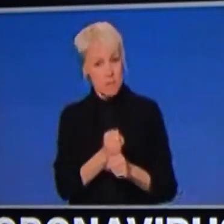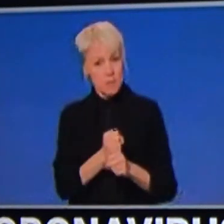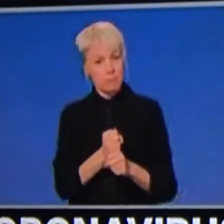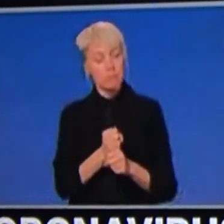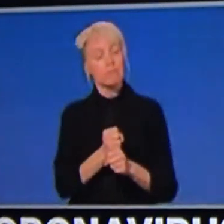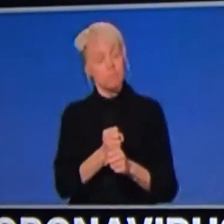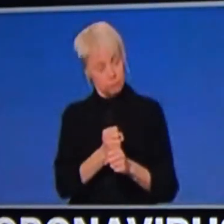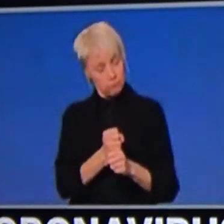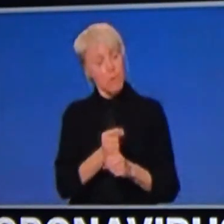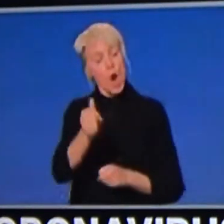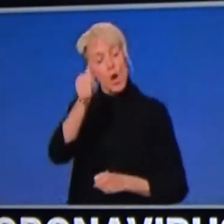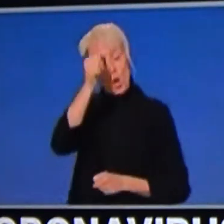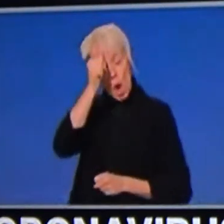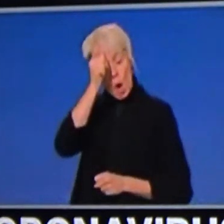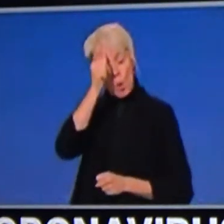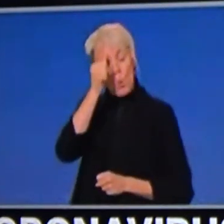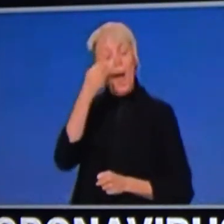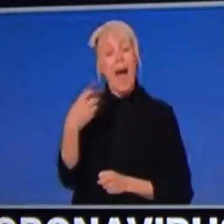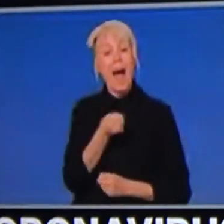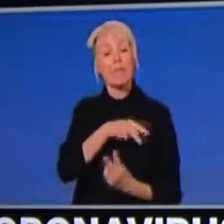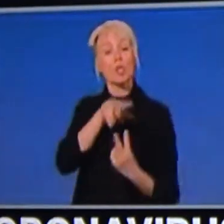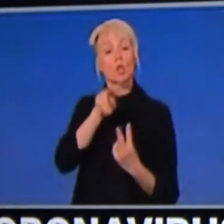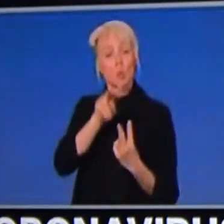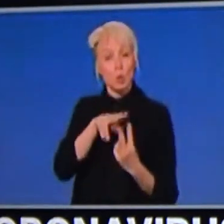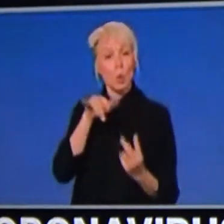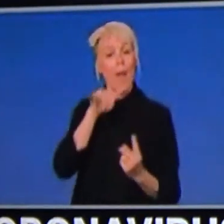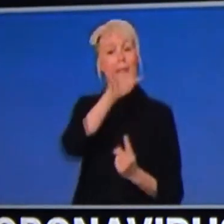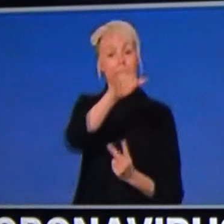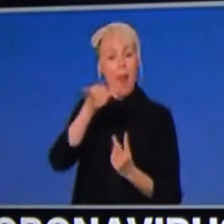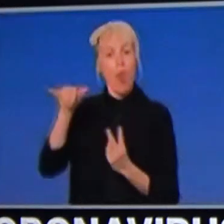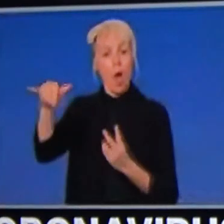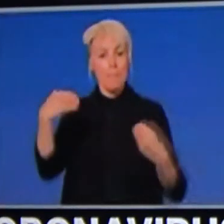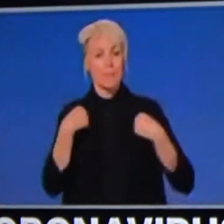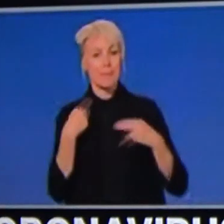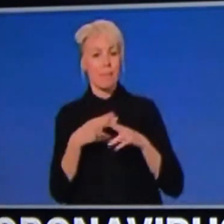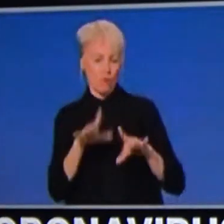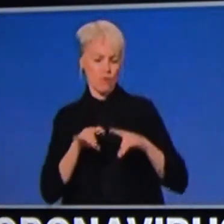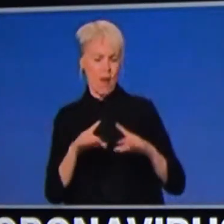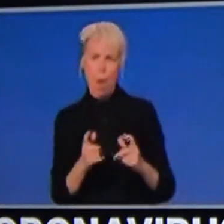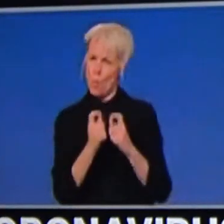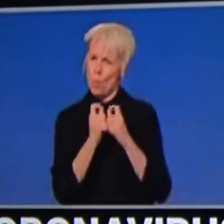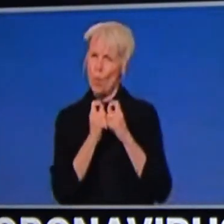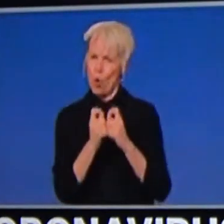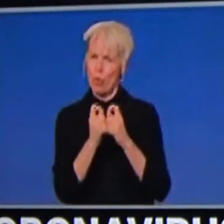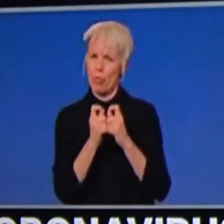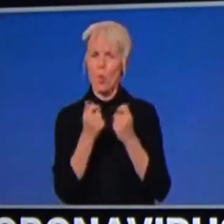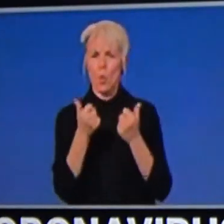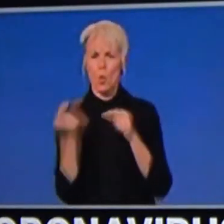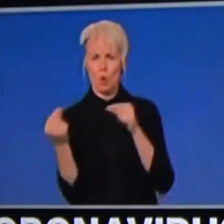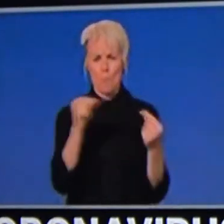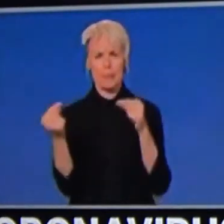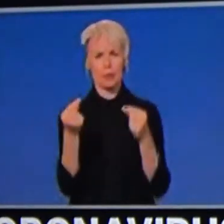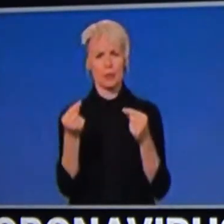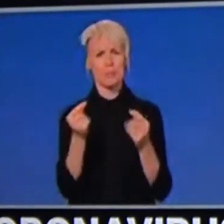the value of two competitive, viable airlines in the Australian economy. We're in a very unusual period at the